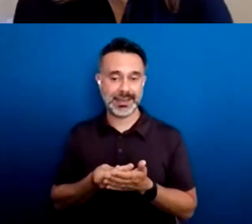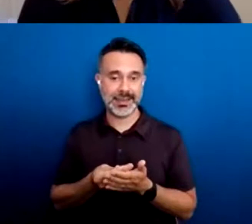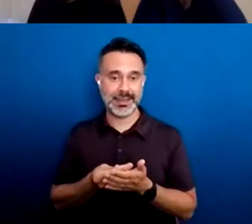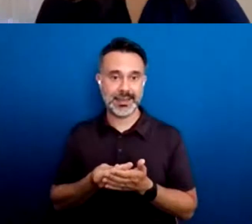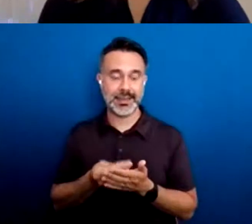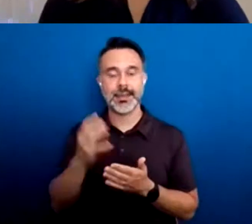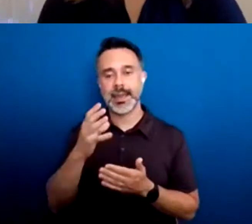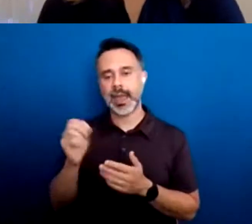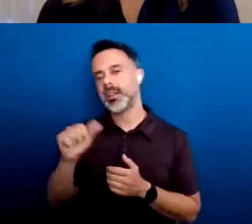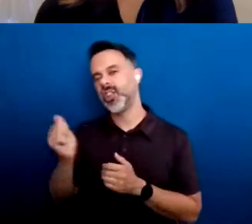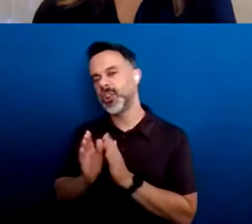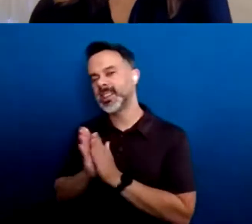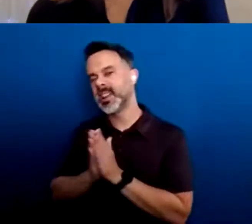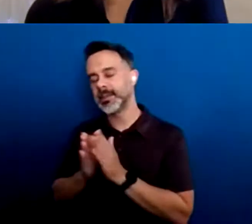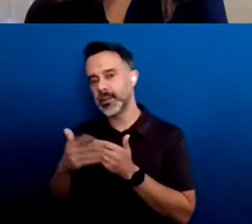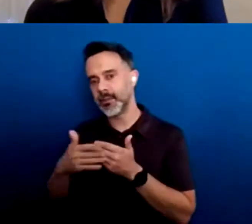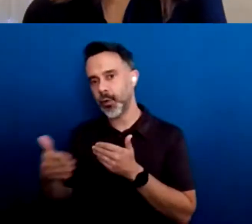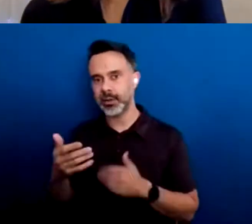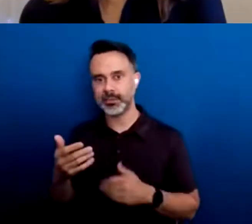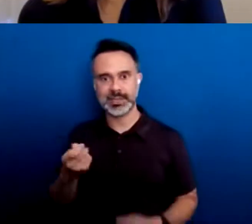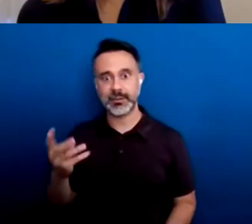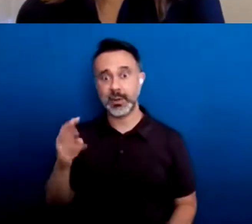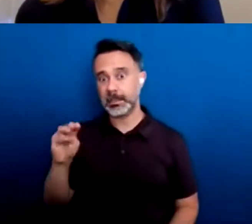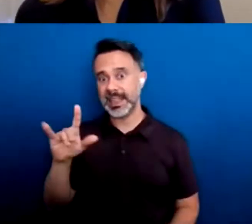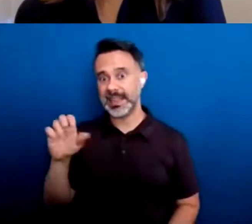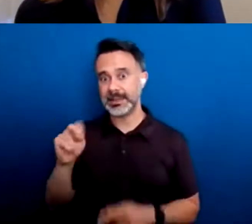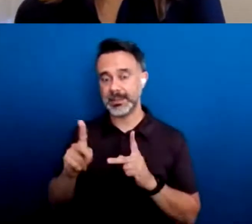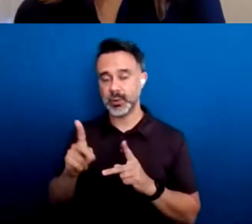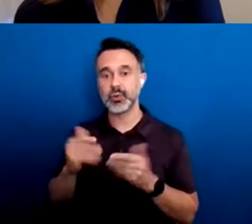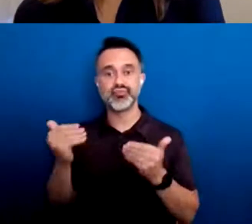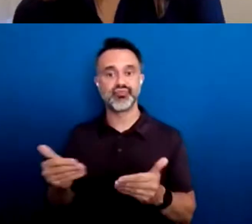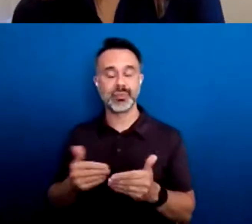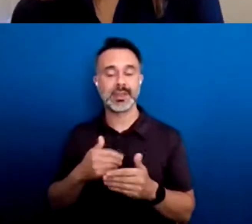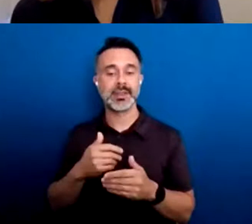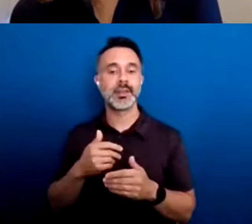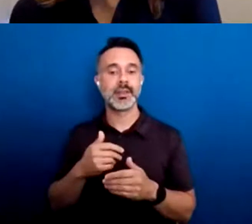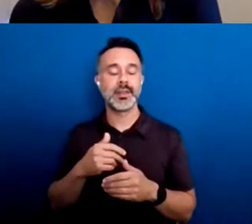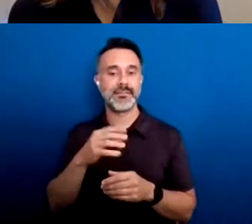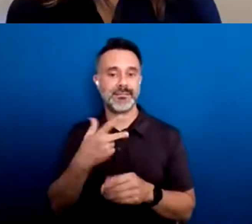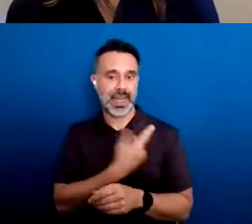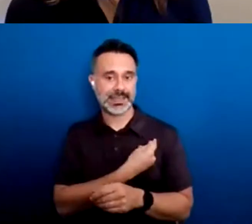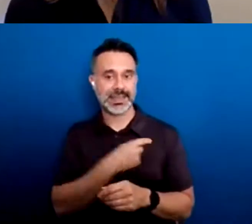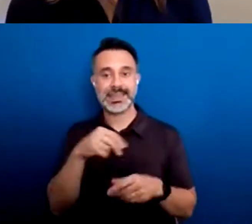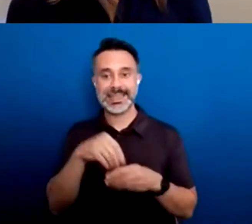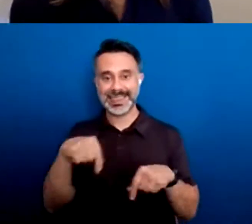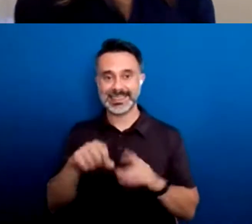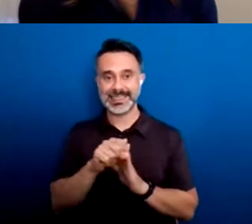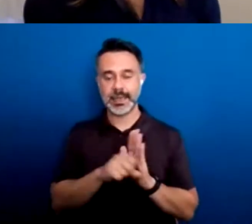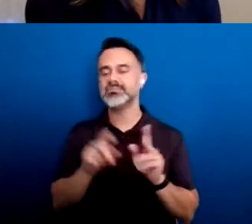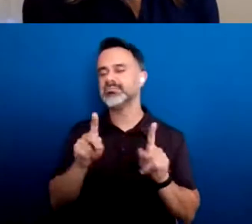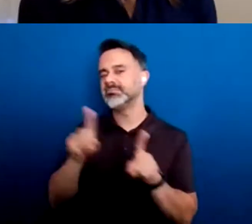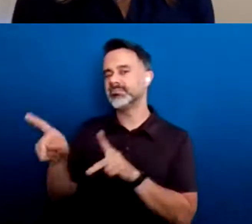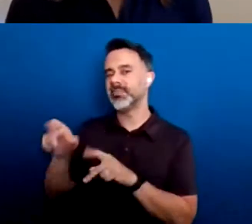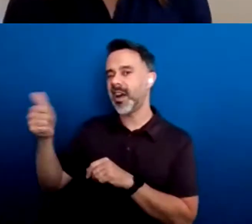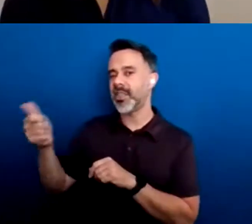additional incentives for the next couple of million people who get vaccinated in the state. So similar to what we've seen some other states do to really try to